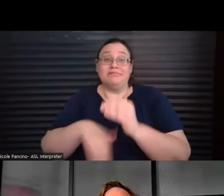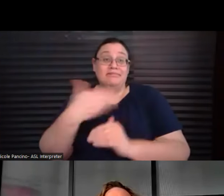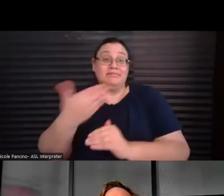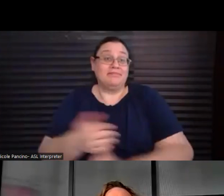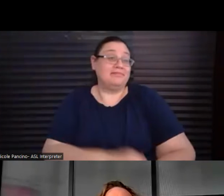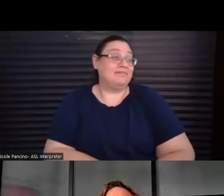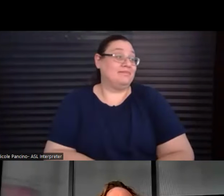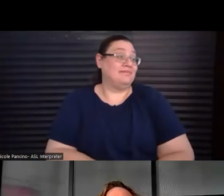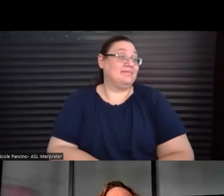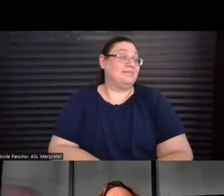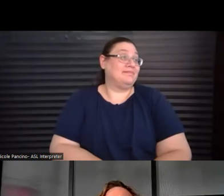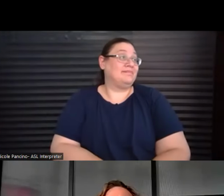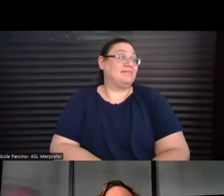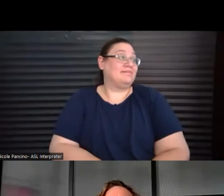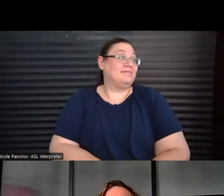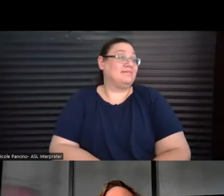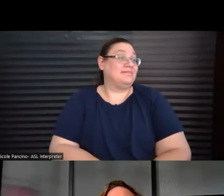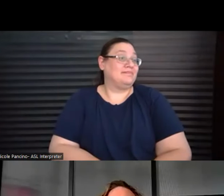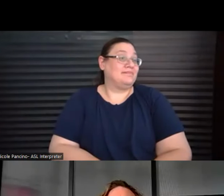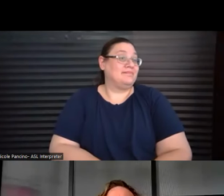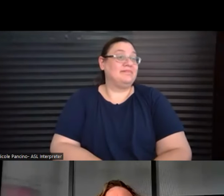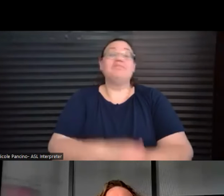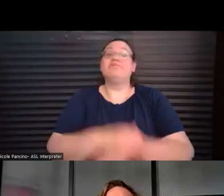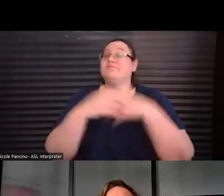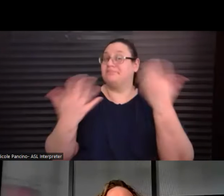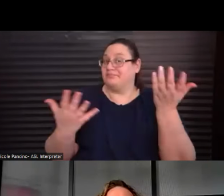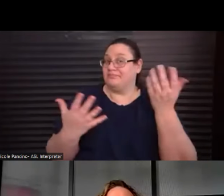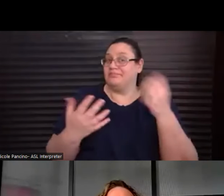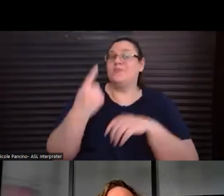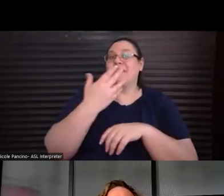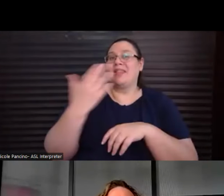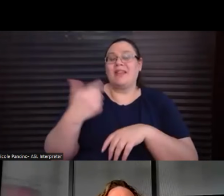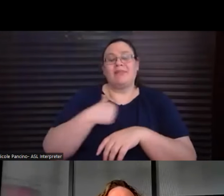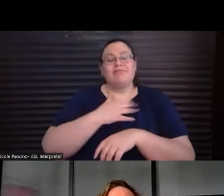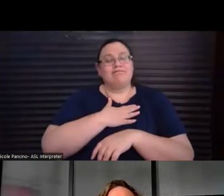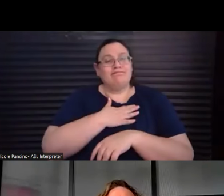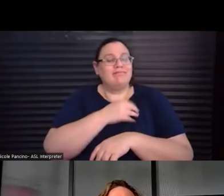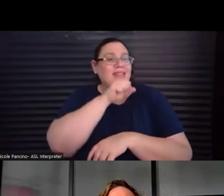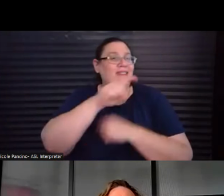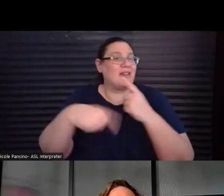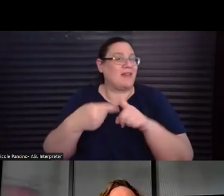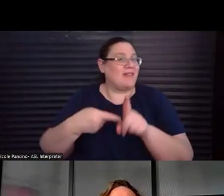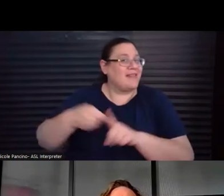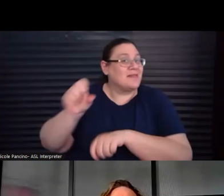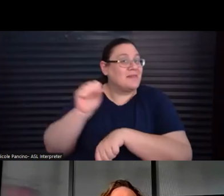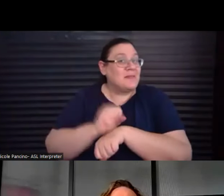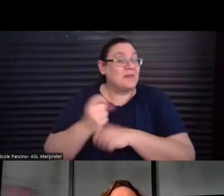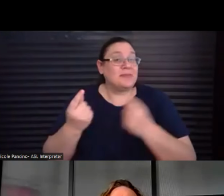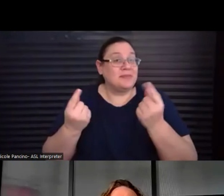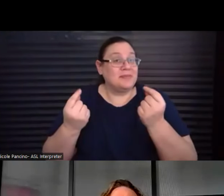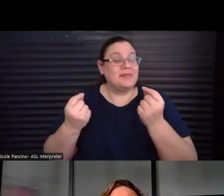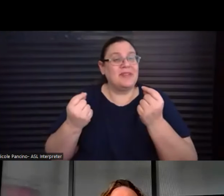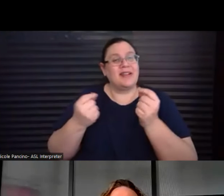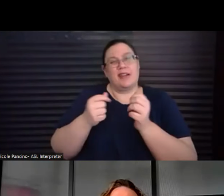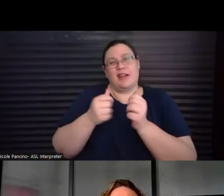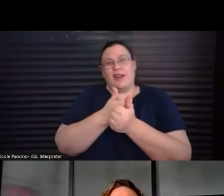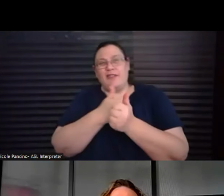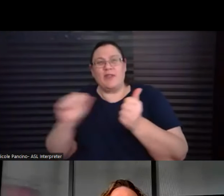please. So one of the things that I really love about customized employment is it circumvents a